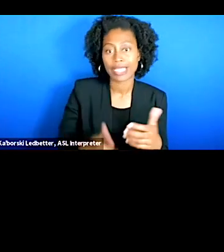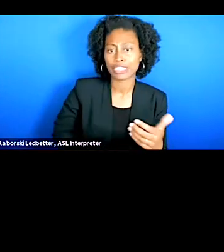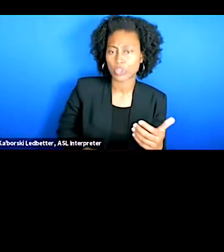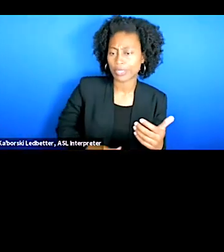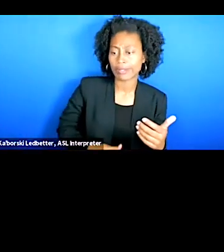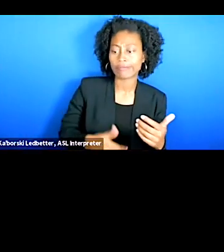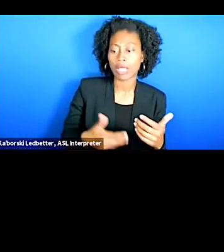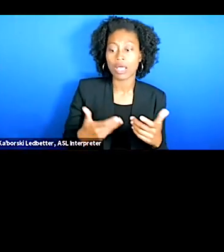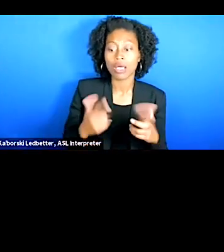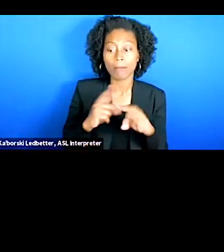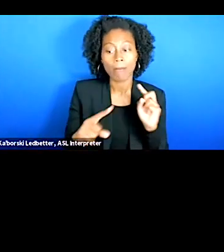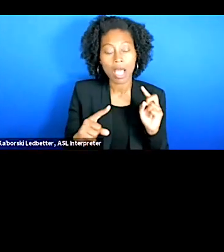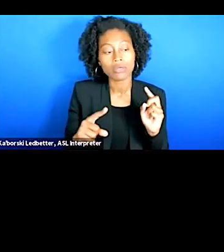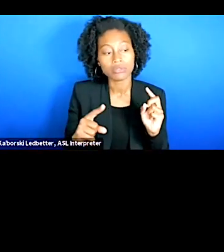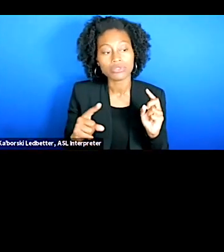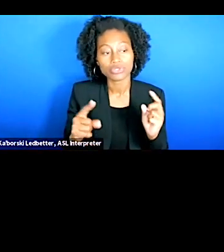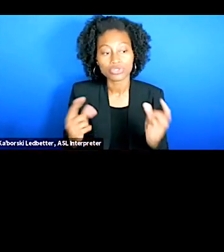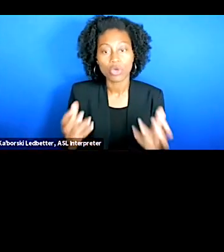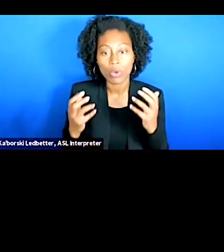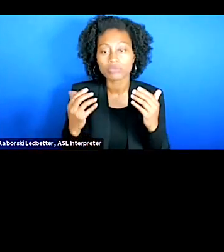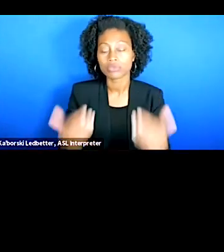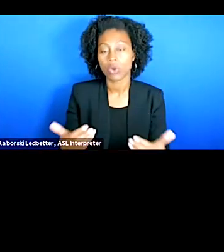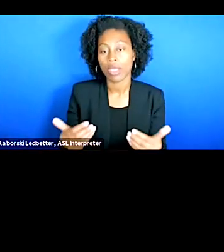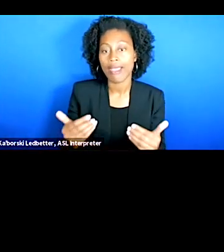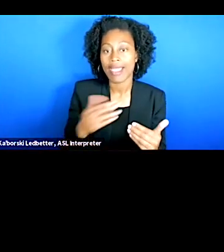you will want to build in time to learn how to use it.